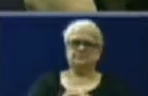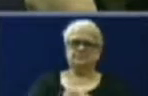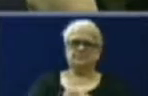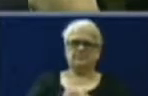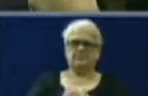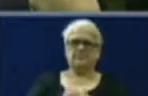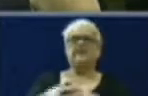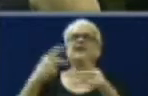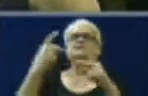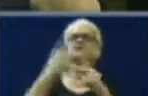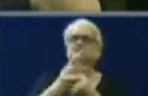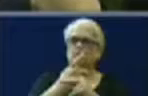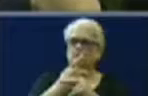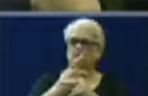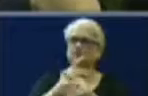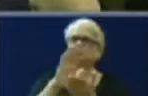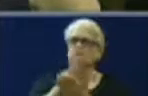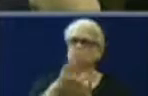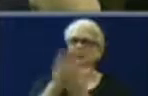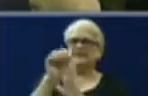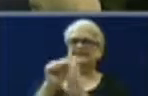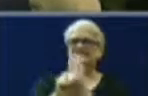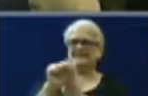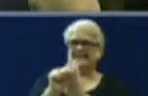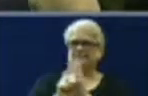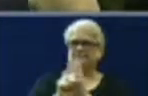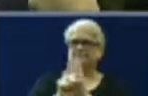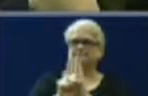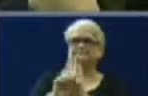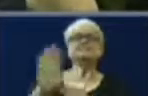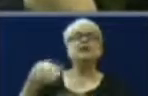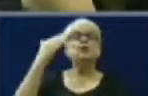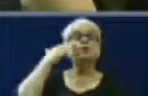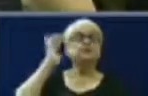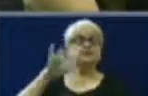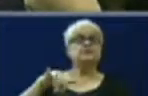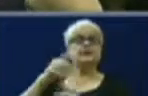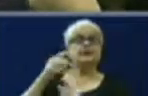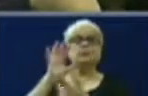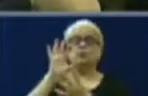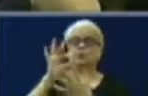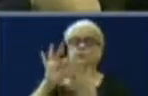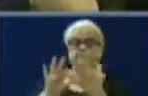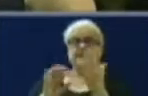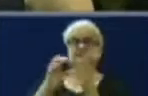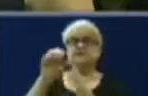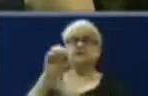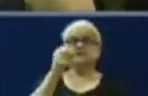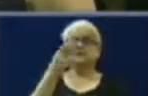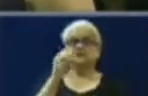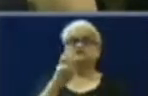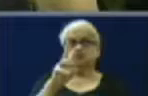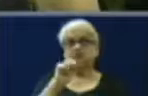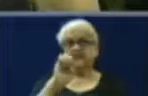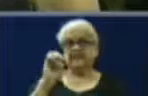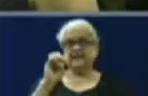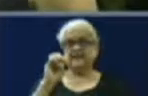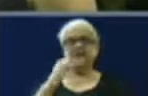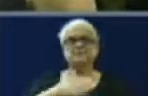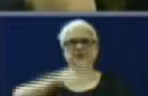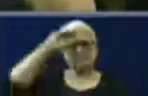It was the worst performing school in the state. We knew that when we selected the school from the choices catalog, but my son wanted to be a